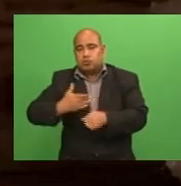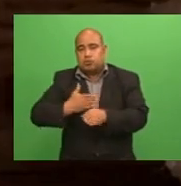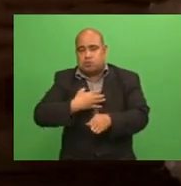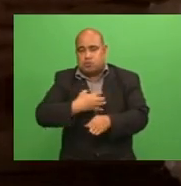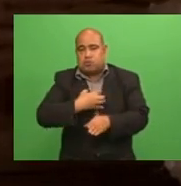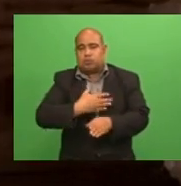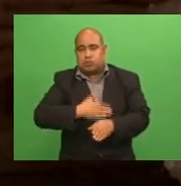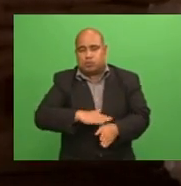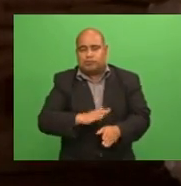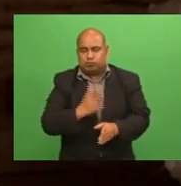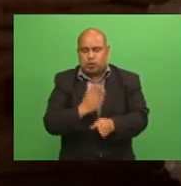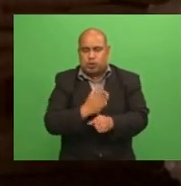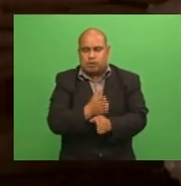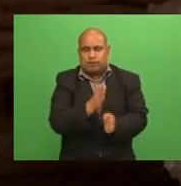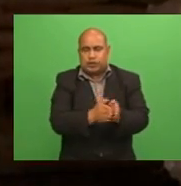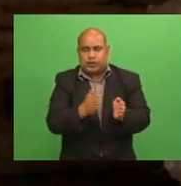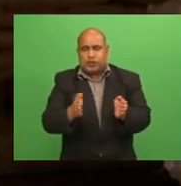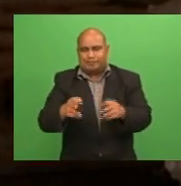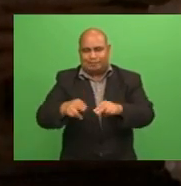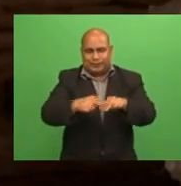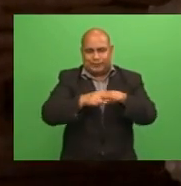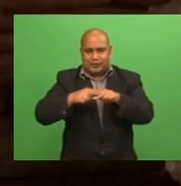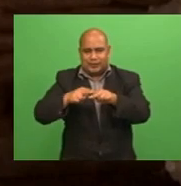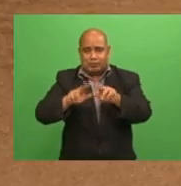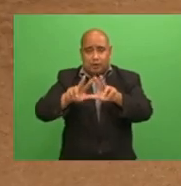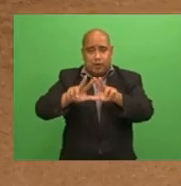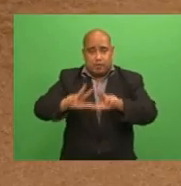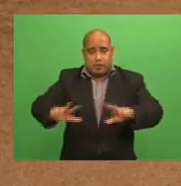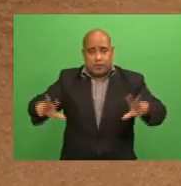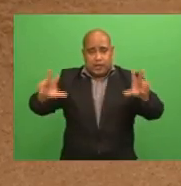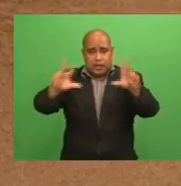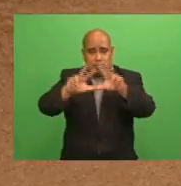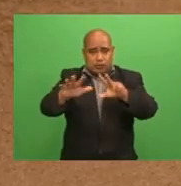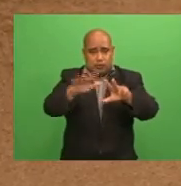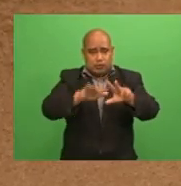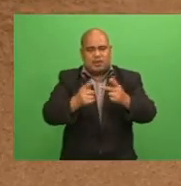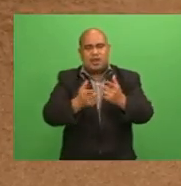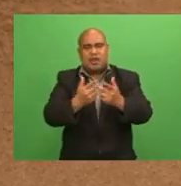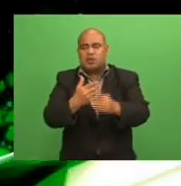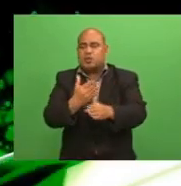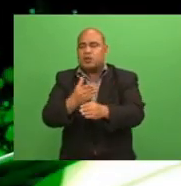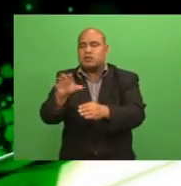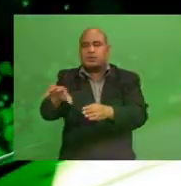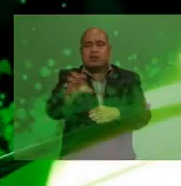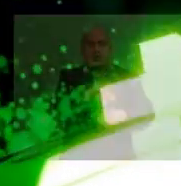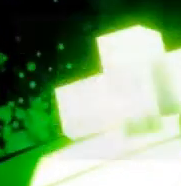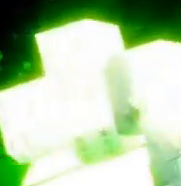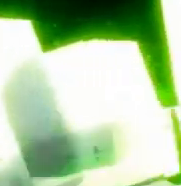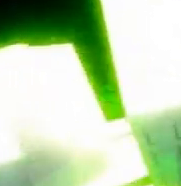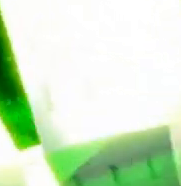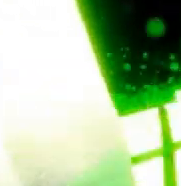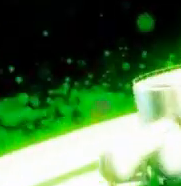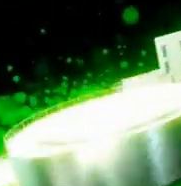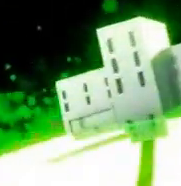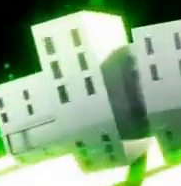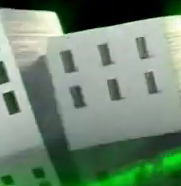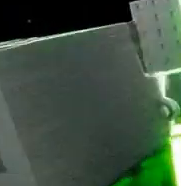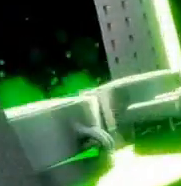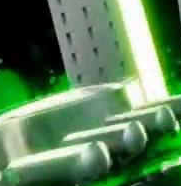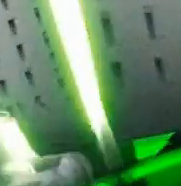and diversifying into producing byproducts. Eleanor Tarangai View, FBC News.